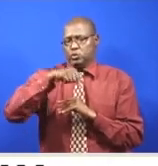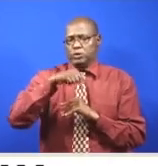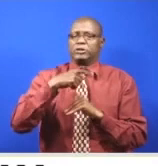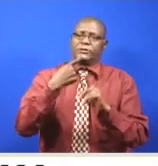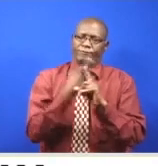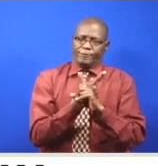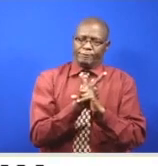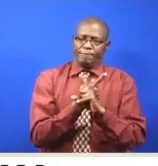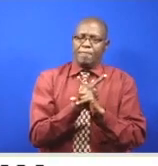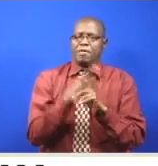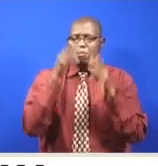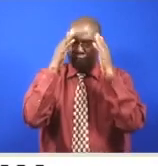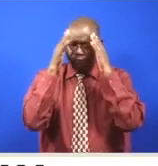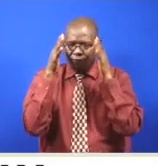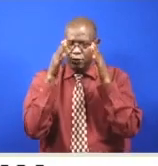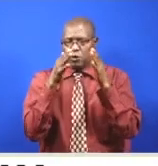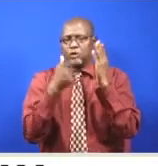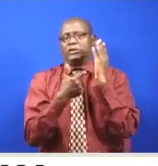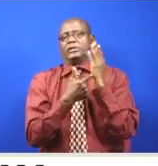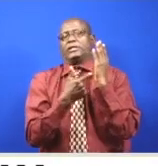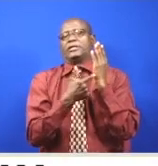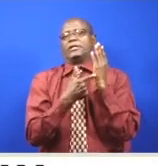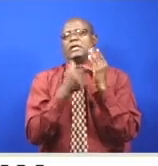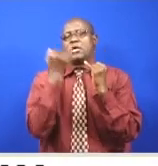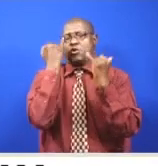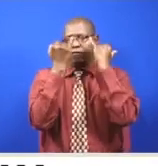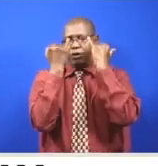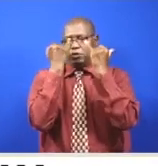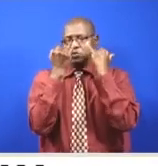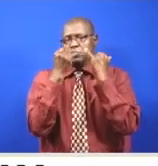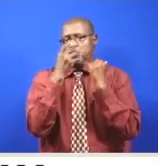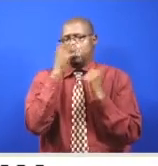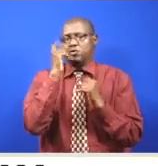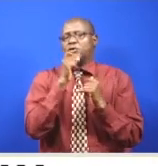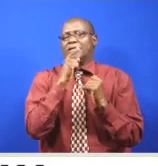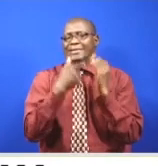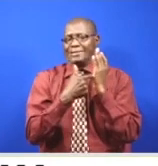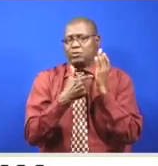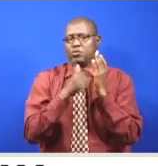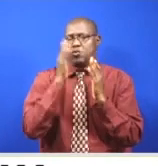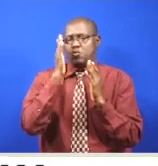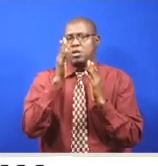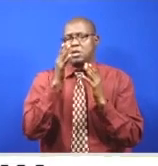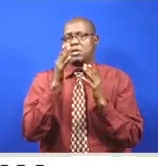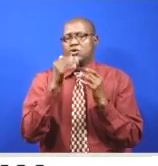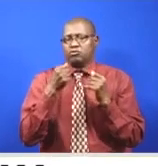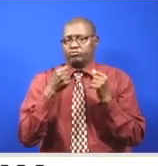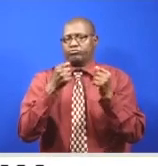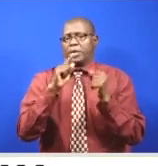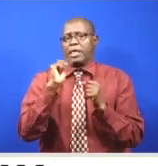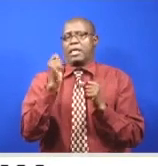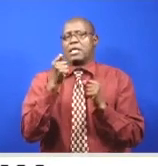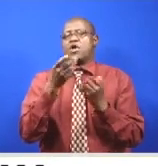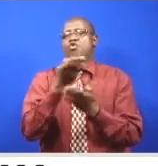unique, as it mainly focused on tech and innovation, with President William Ruto reiterating that technology will drive the Kenyan economy moving forward.